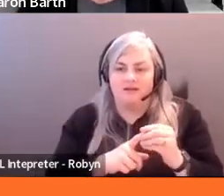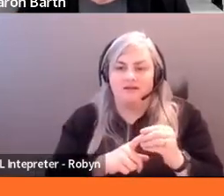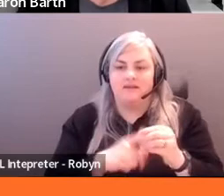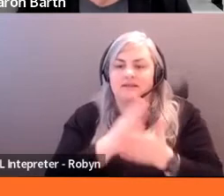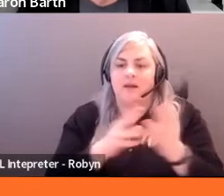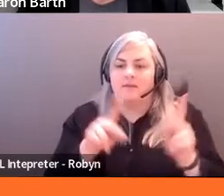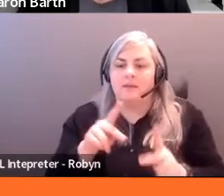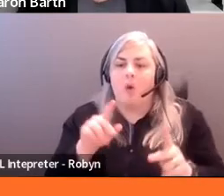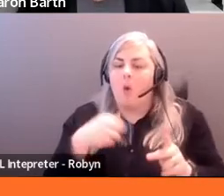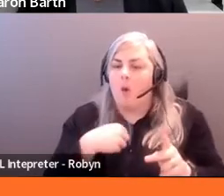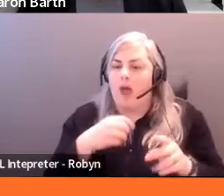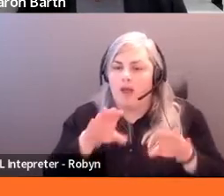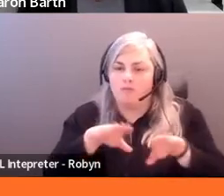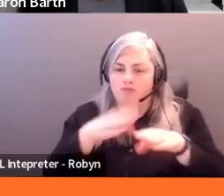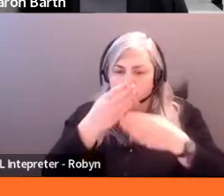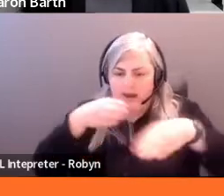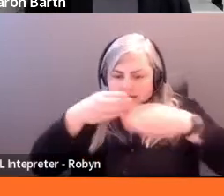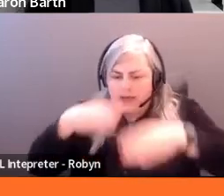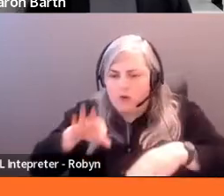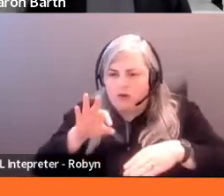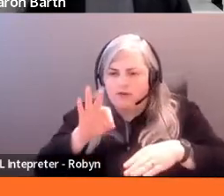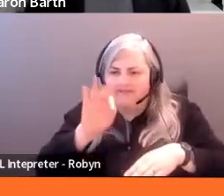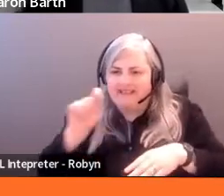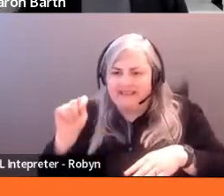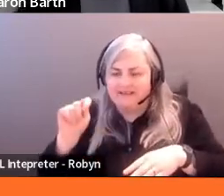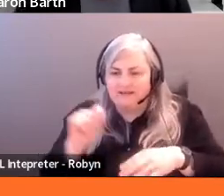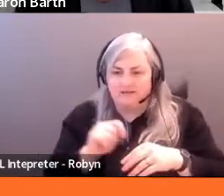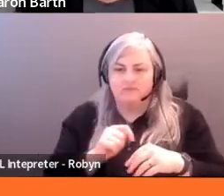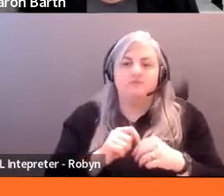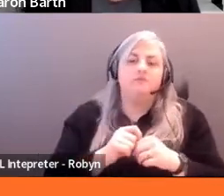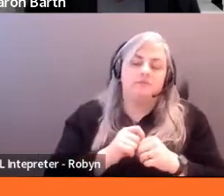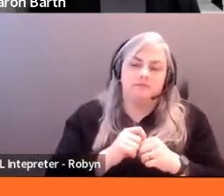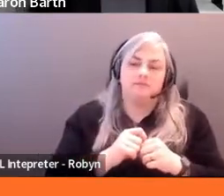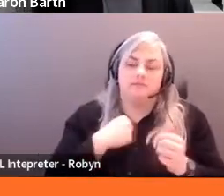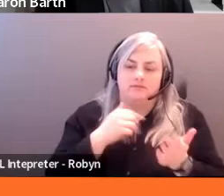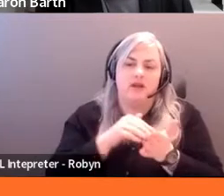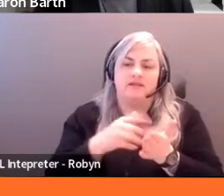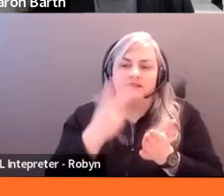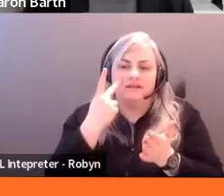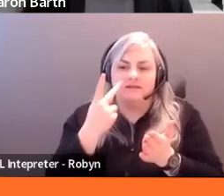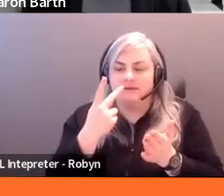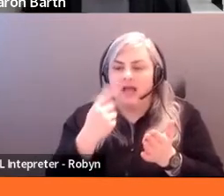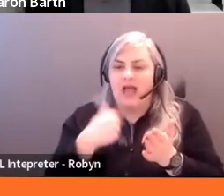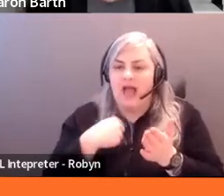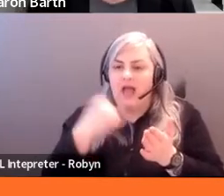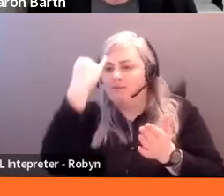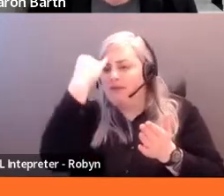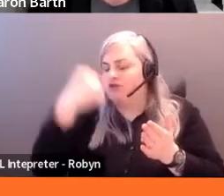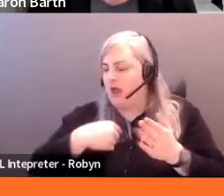into feet. So I often hear, I imagine lying down